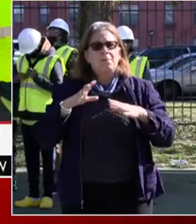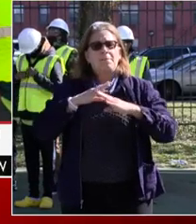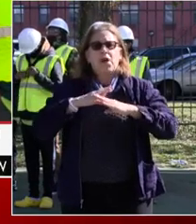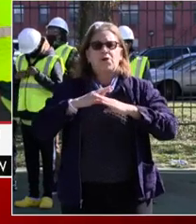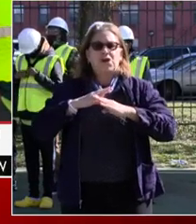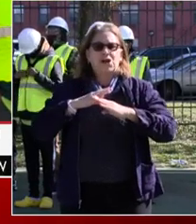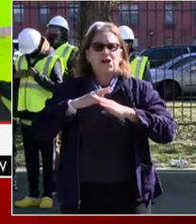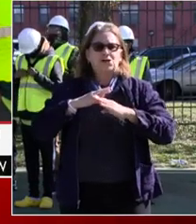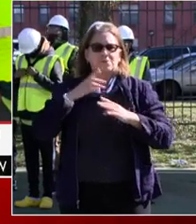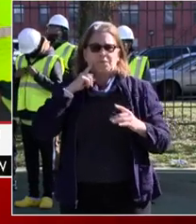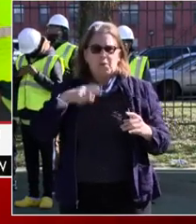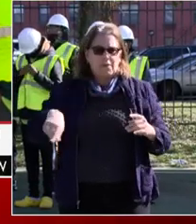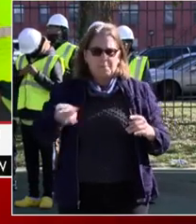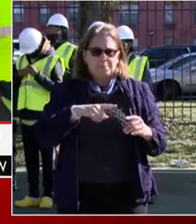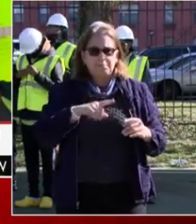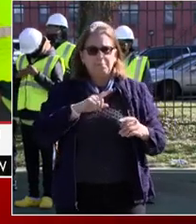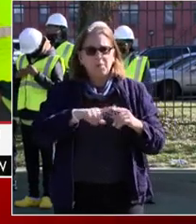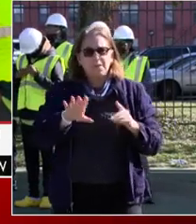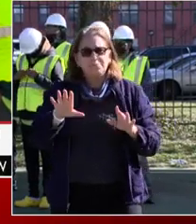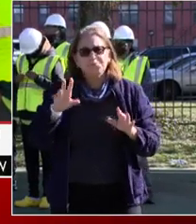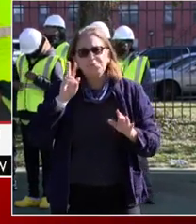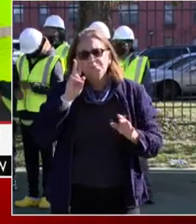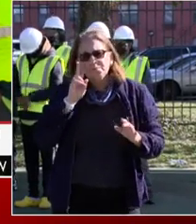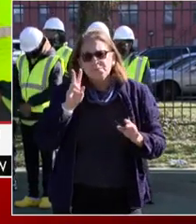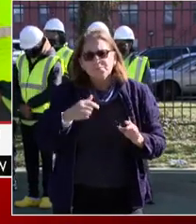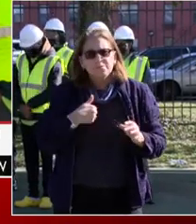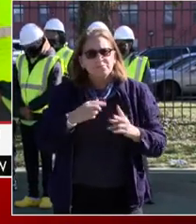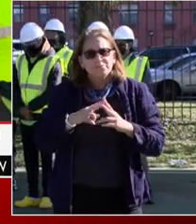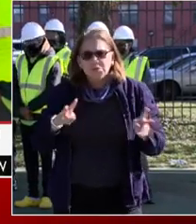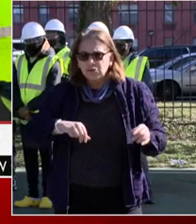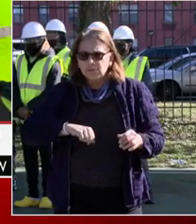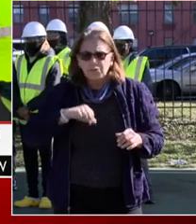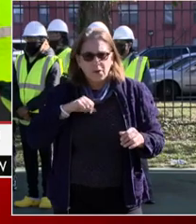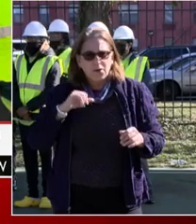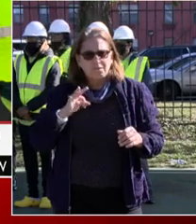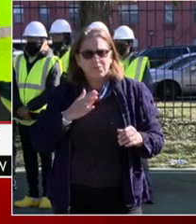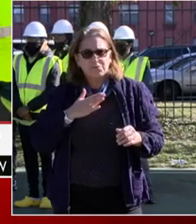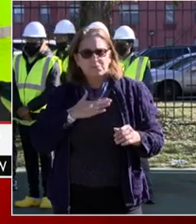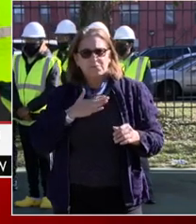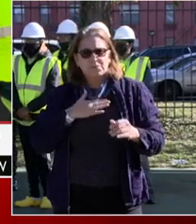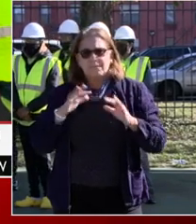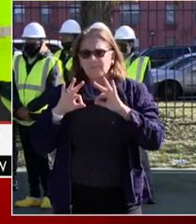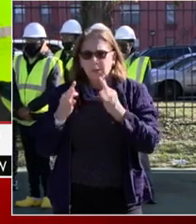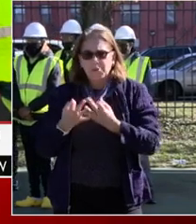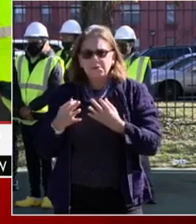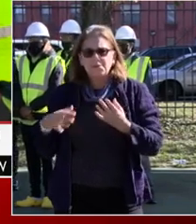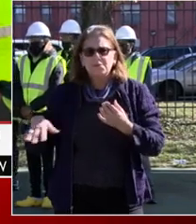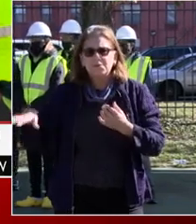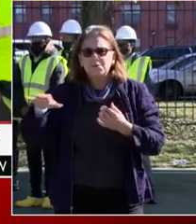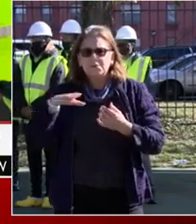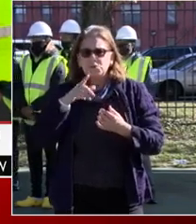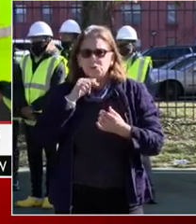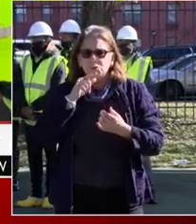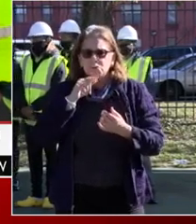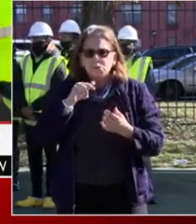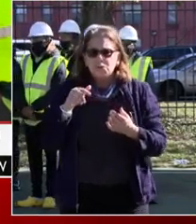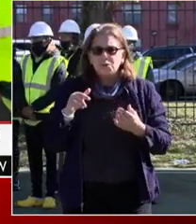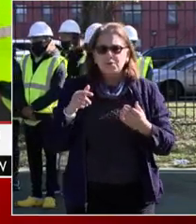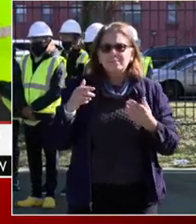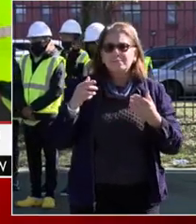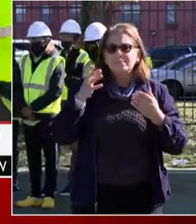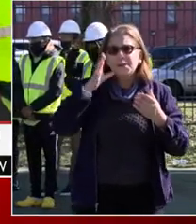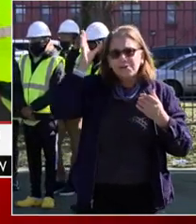I'm really, really proud of families of eligible children who've already gotten their